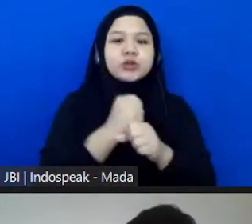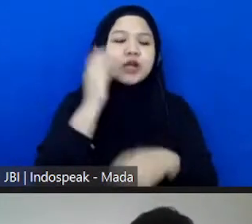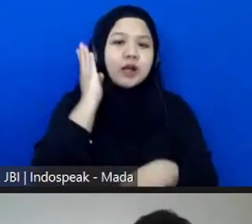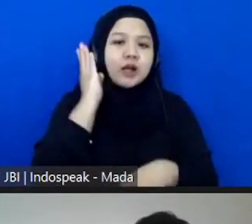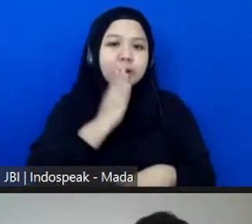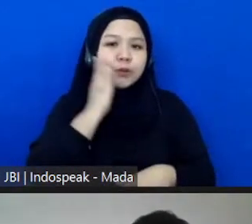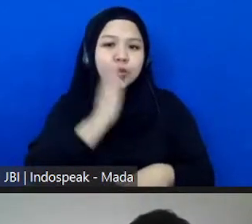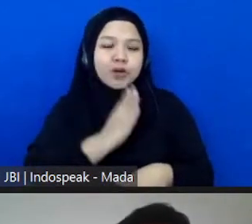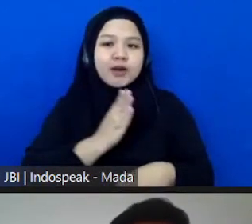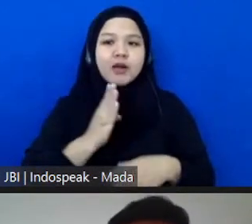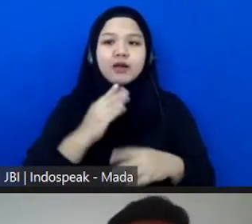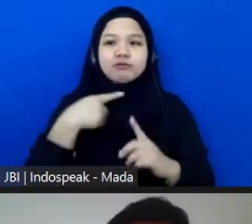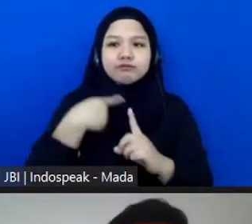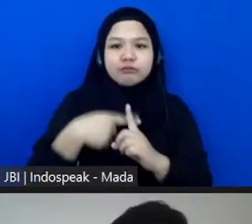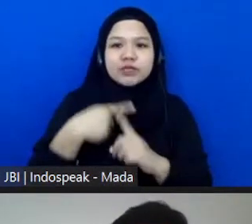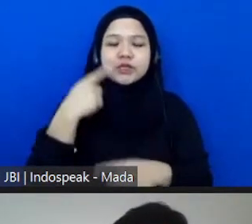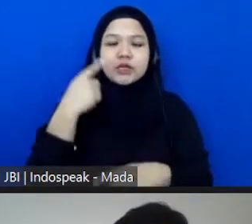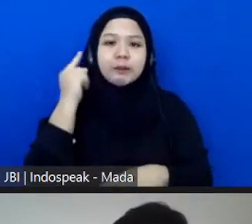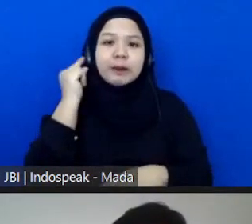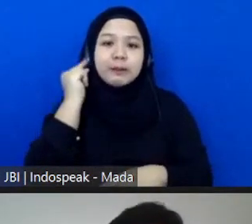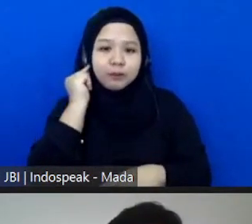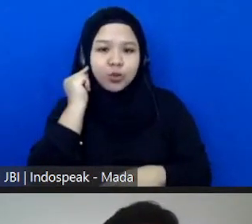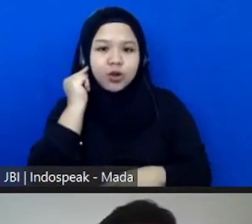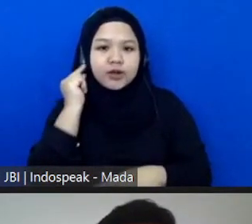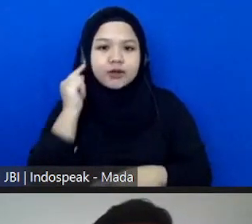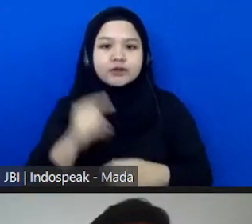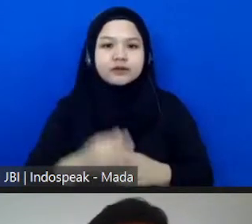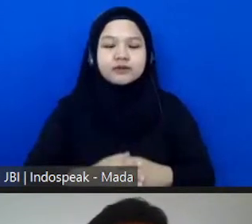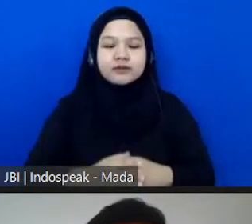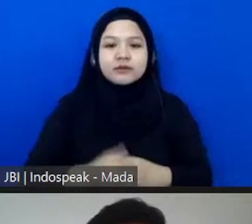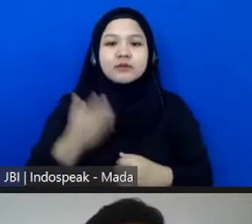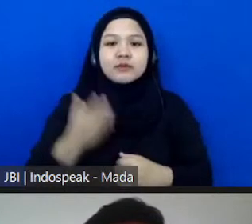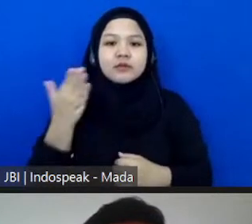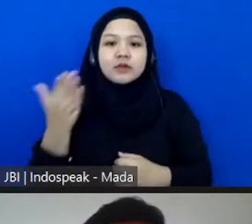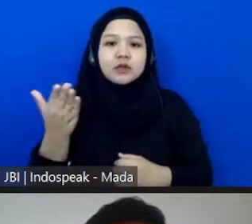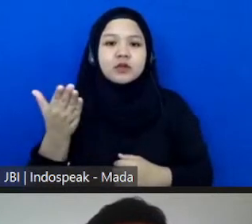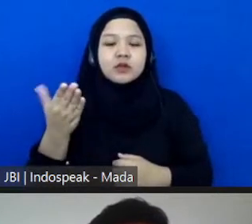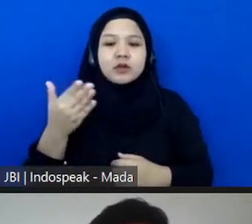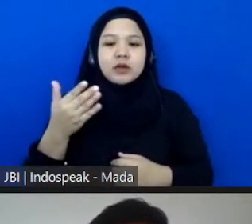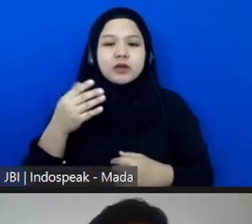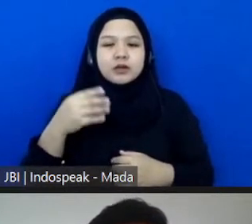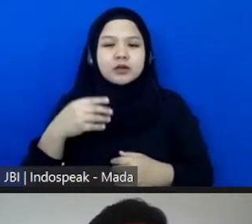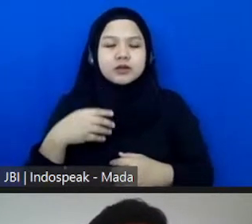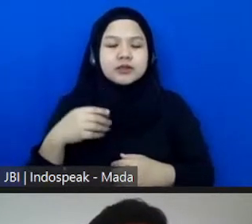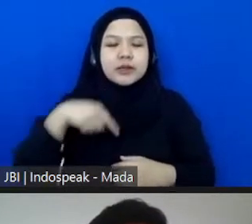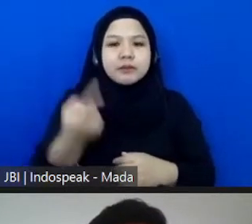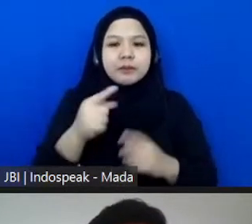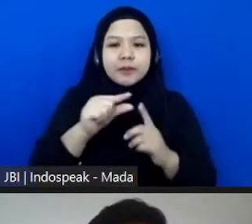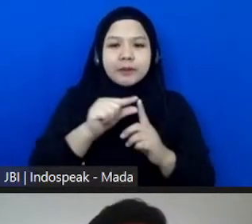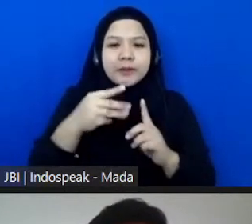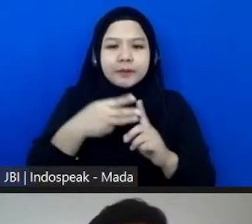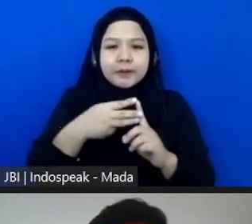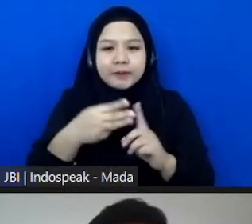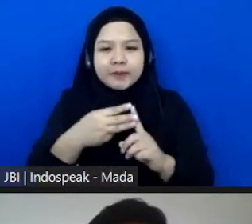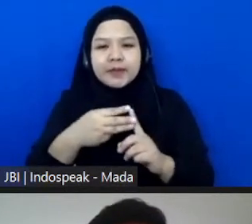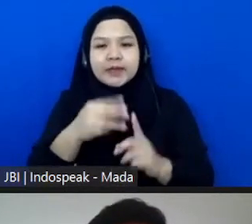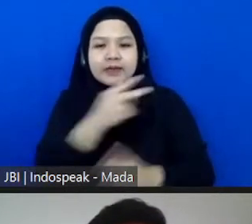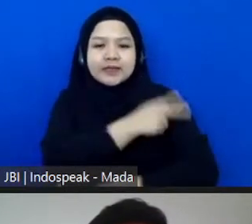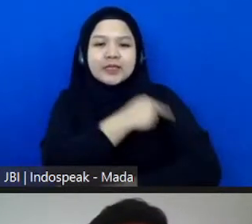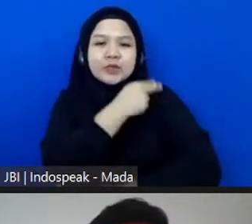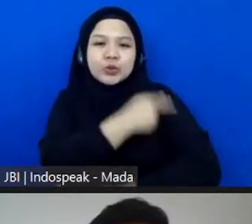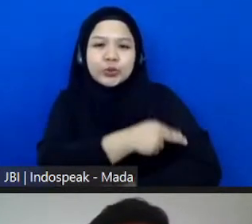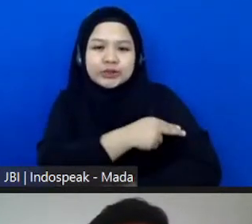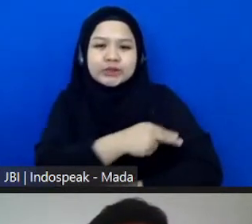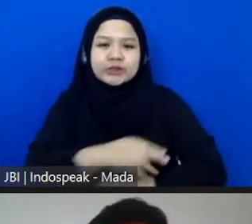Director General at the WHO headquarters in Geneva. From 2014 to 18, Ibu Dia also served as a